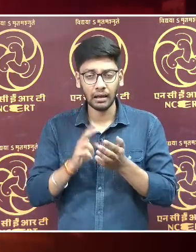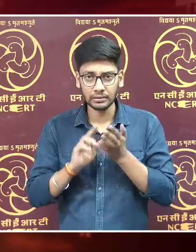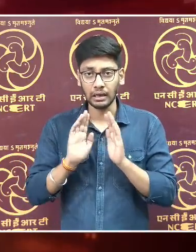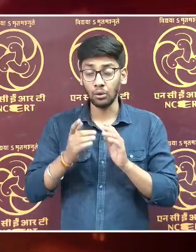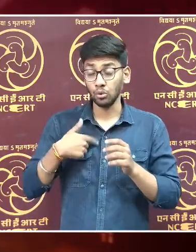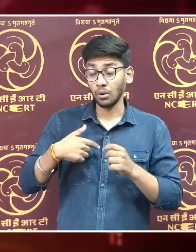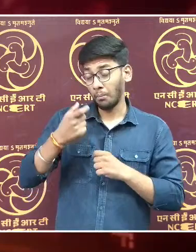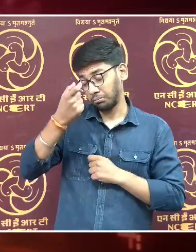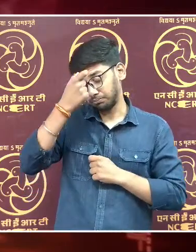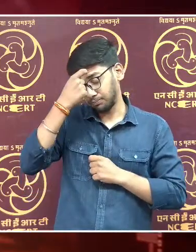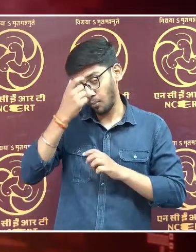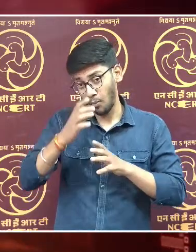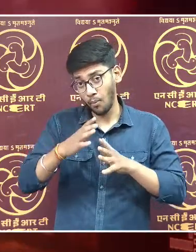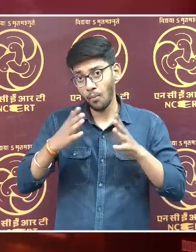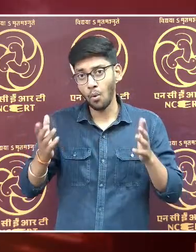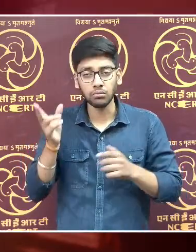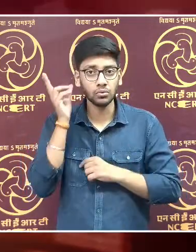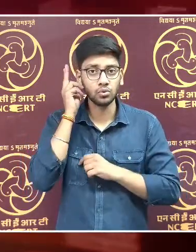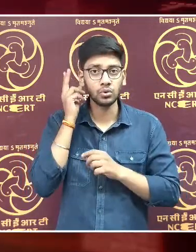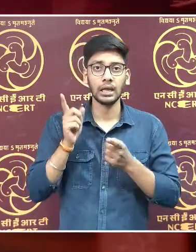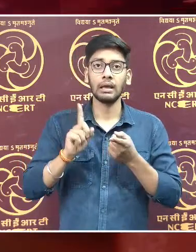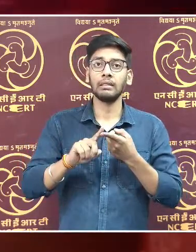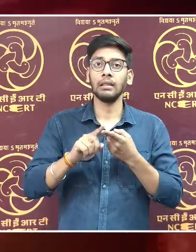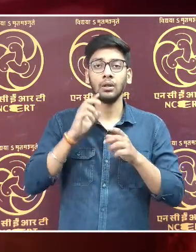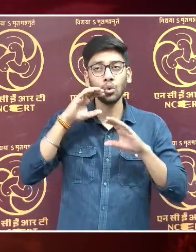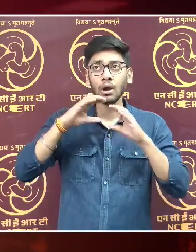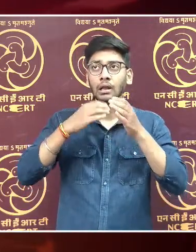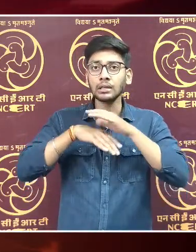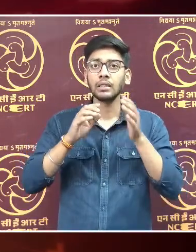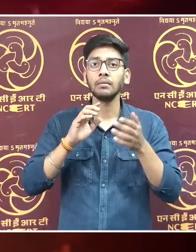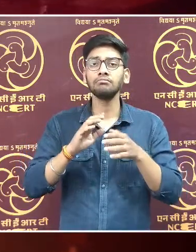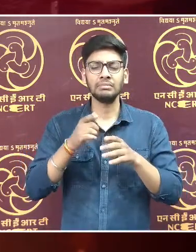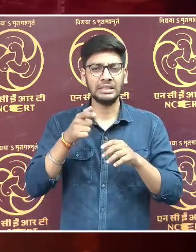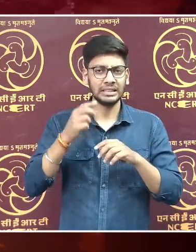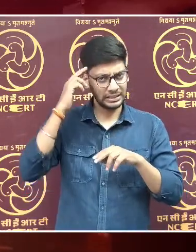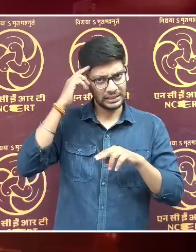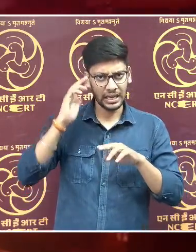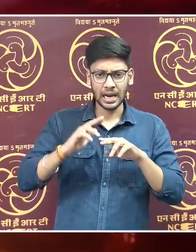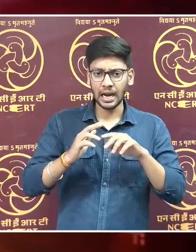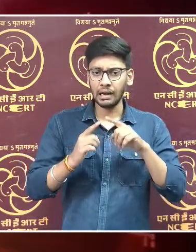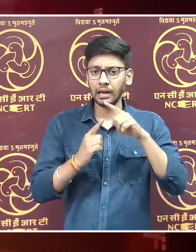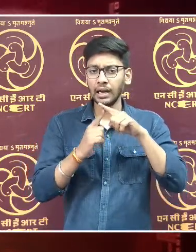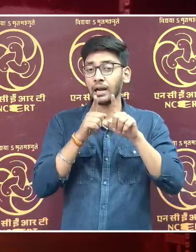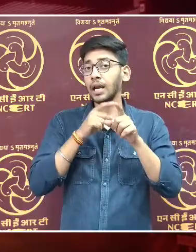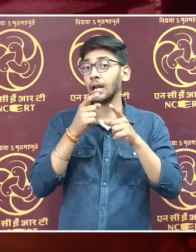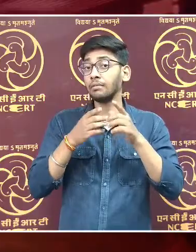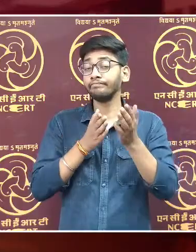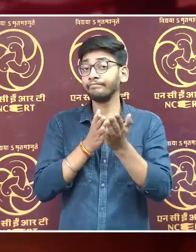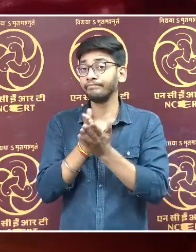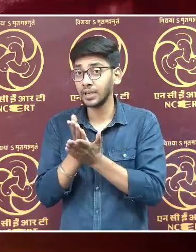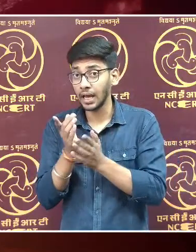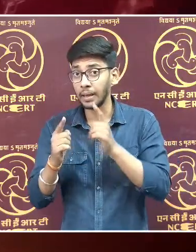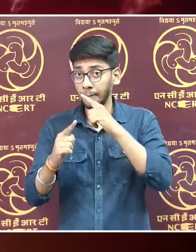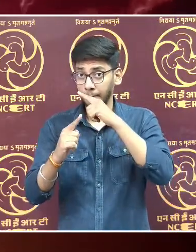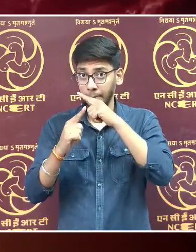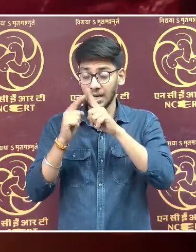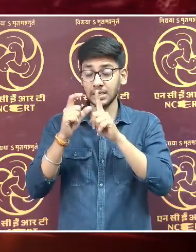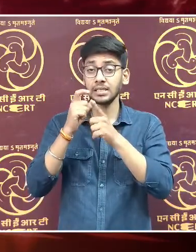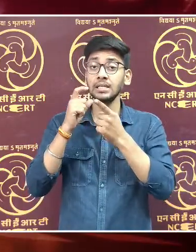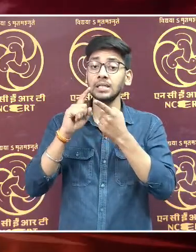teacher is speaking in the class. Okay. Right. So getting to know the type of hearing loss as well as the degree of hearing loss